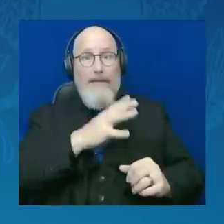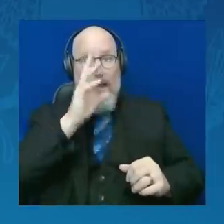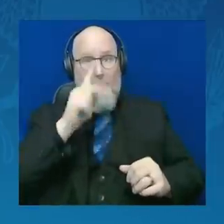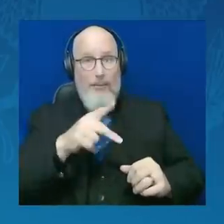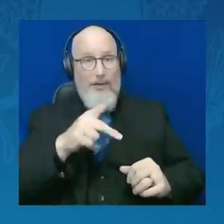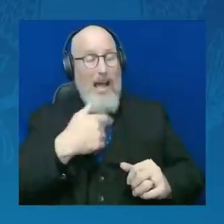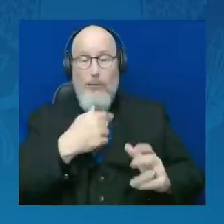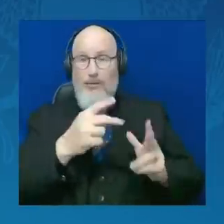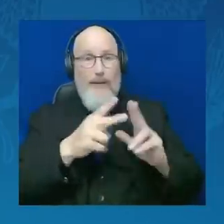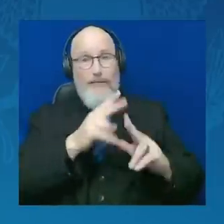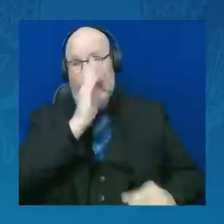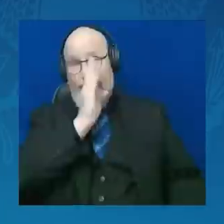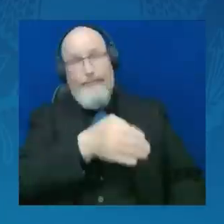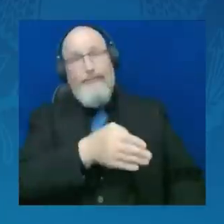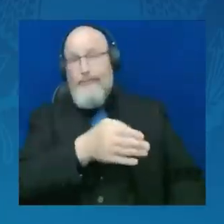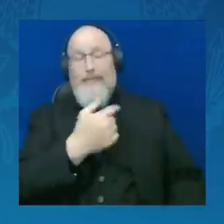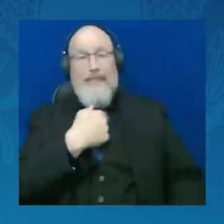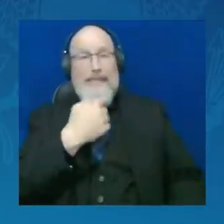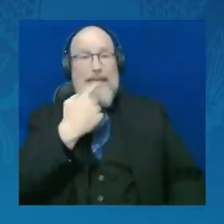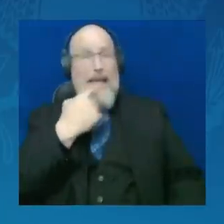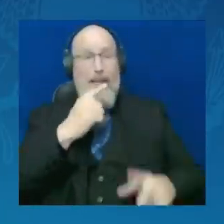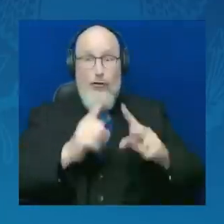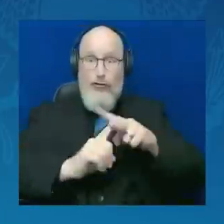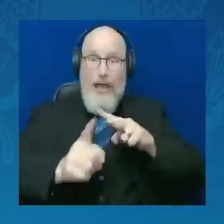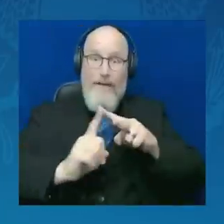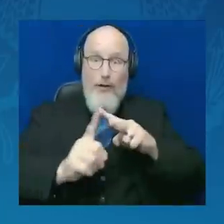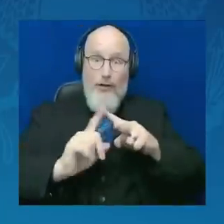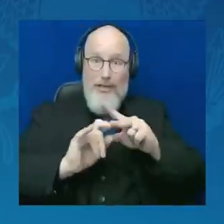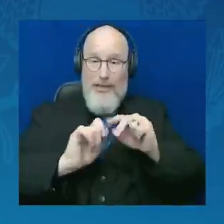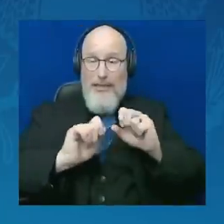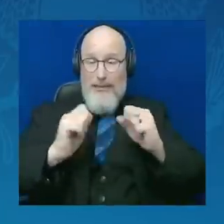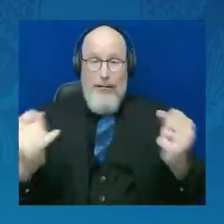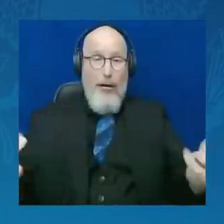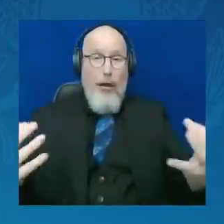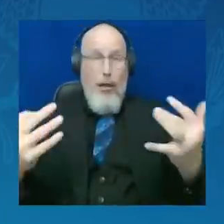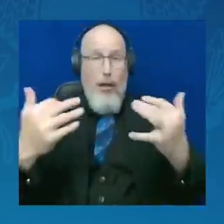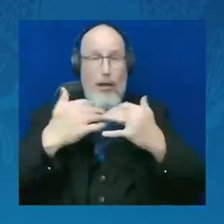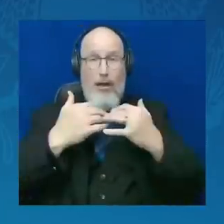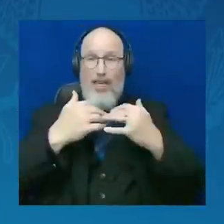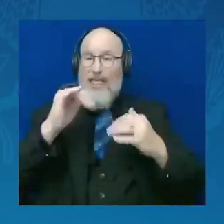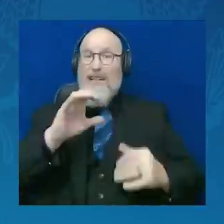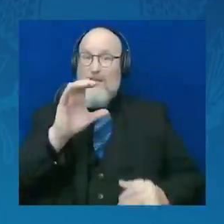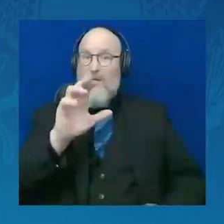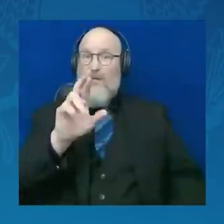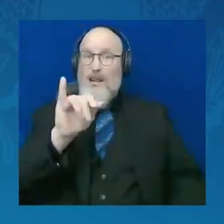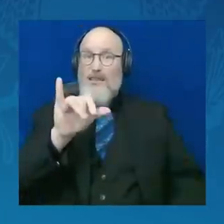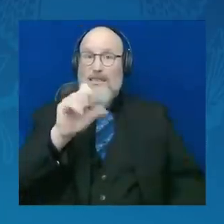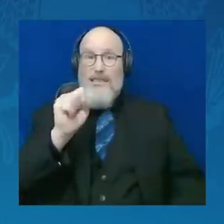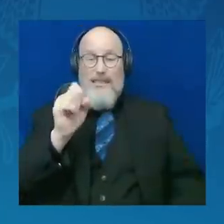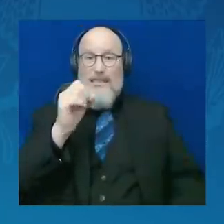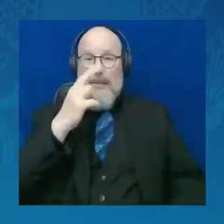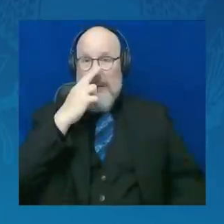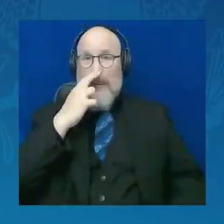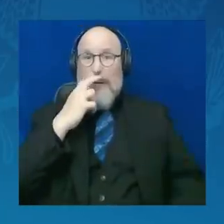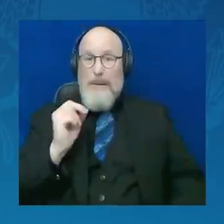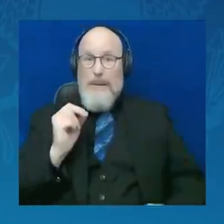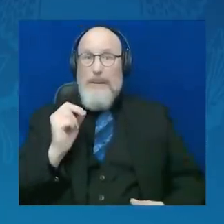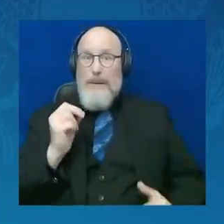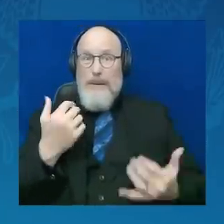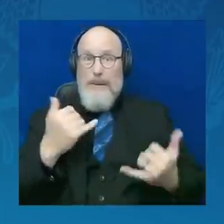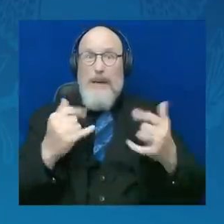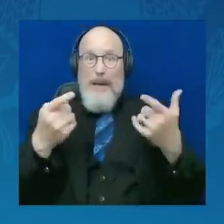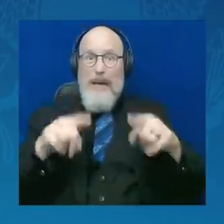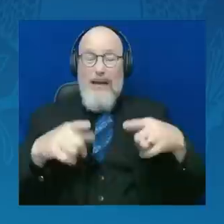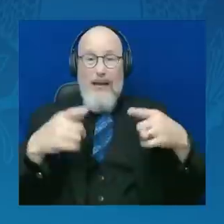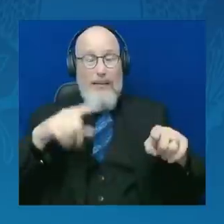we are seeing a refugee crisis. It is unfolding because Poland is still able to receive, it is all the time able